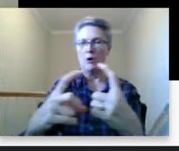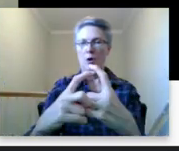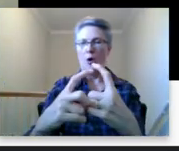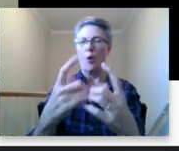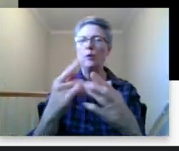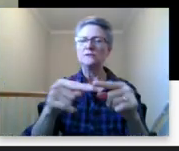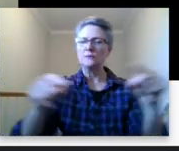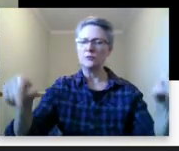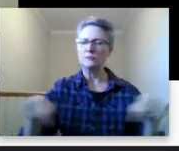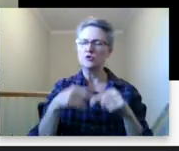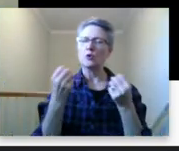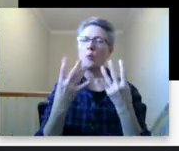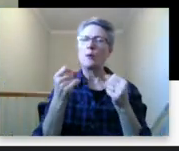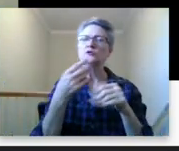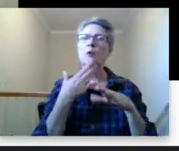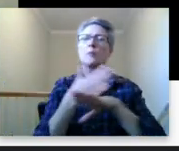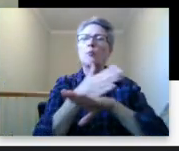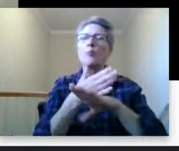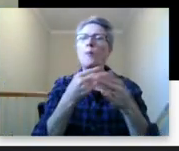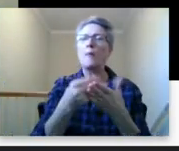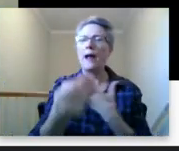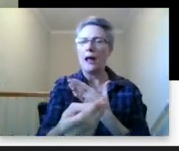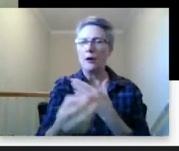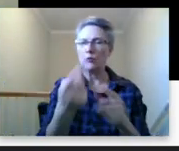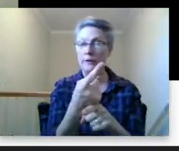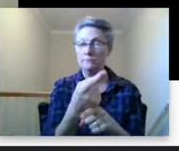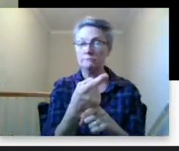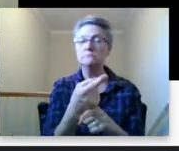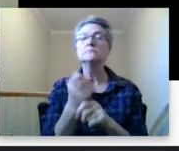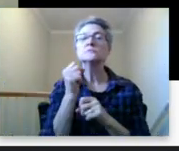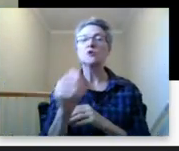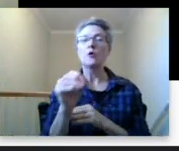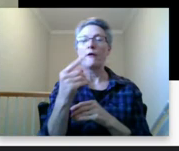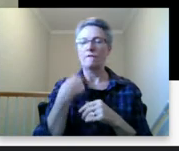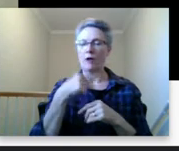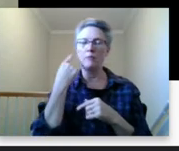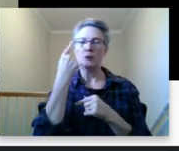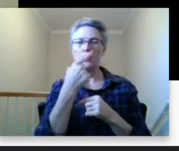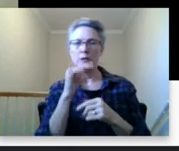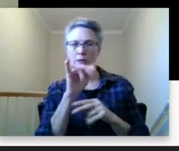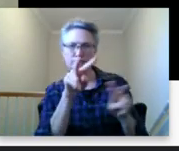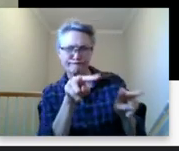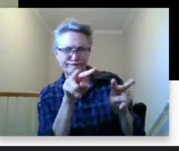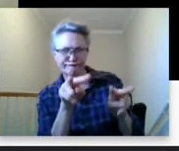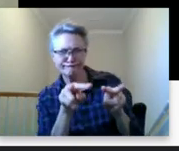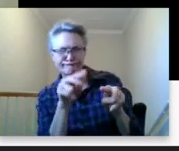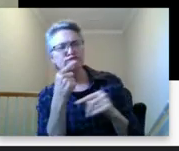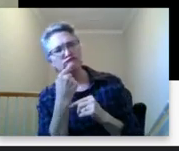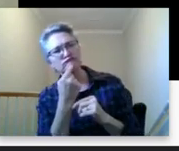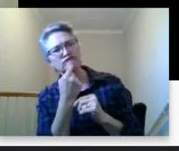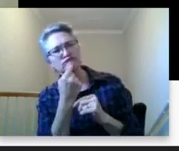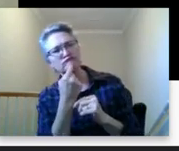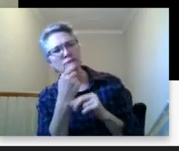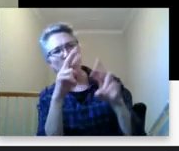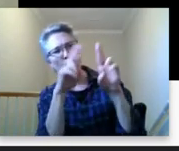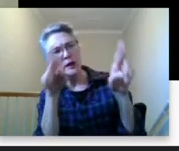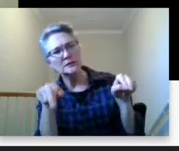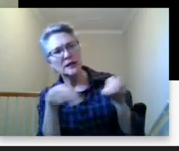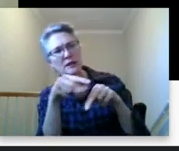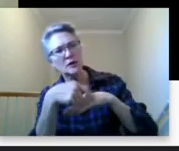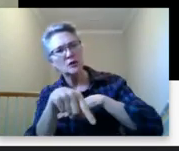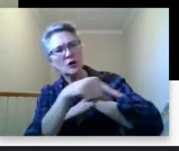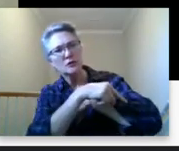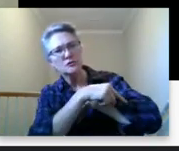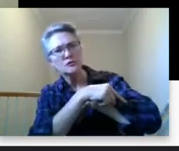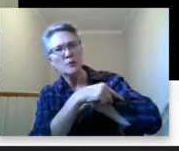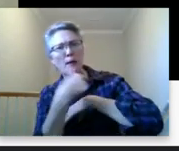of that, so I know how much wood to get, right? So if I'm looking at my rectangular garden here, you guys